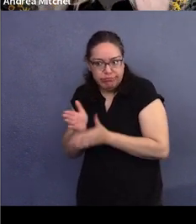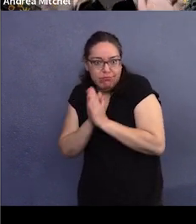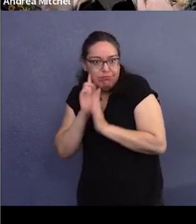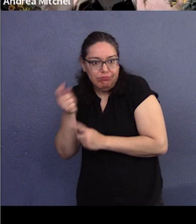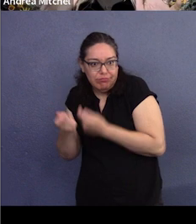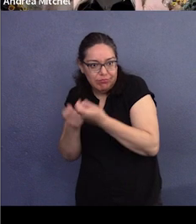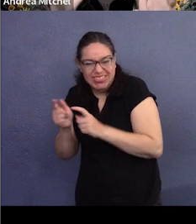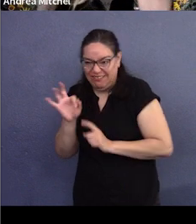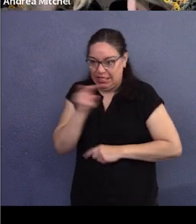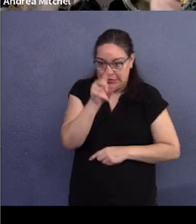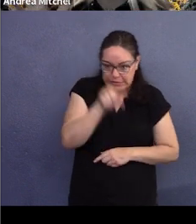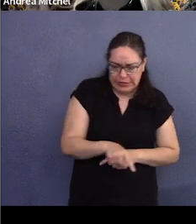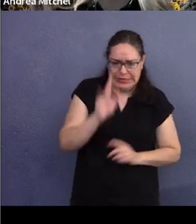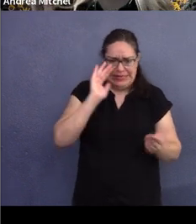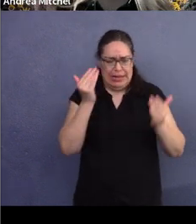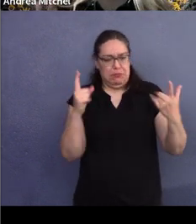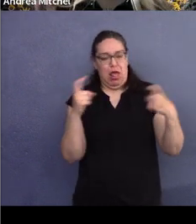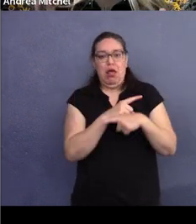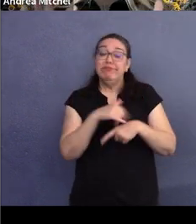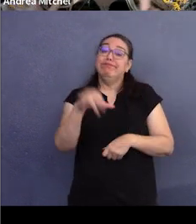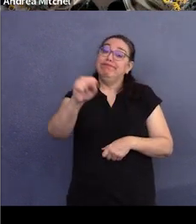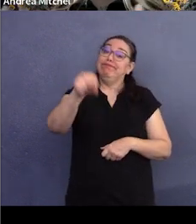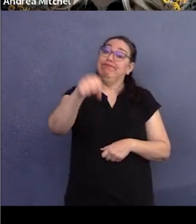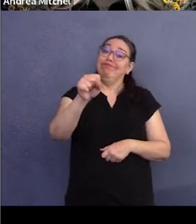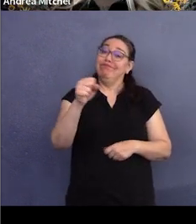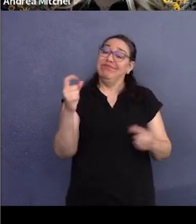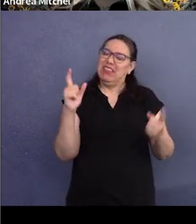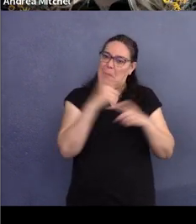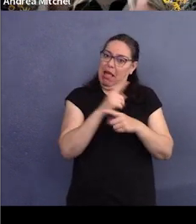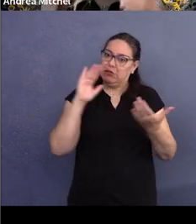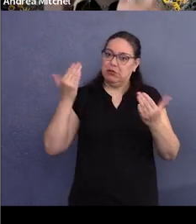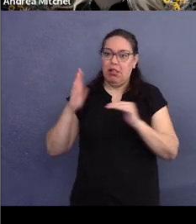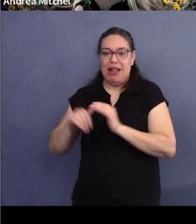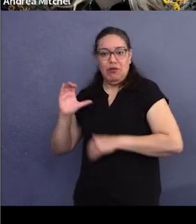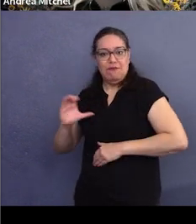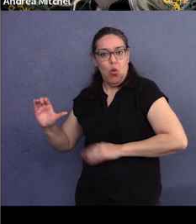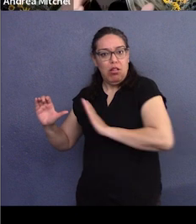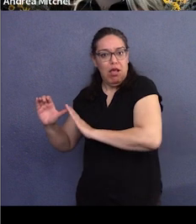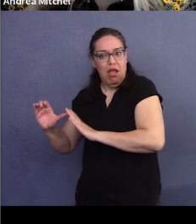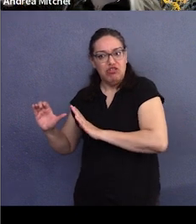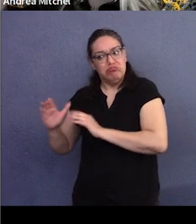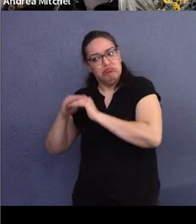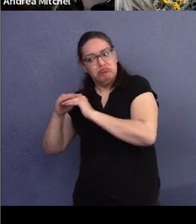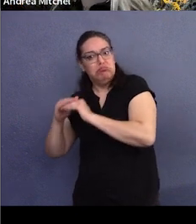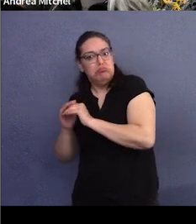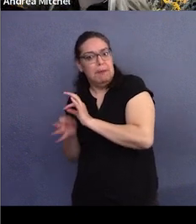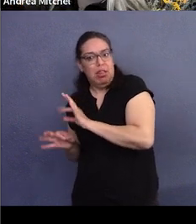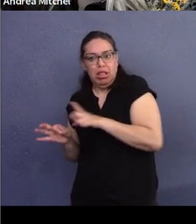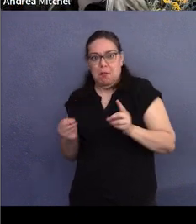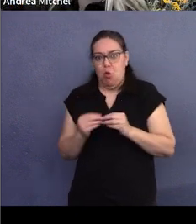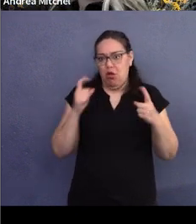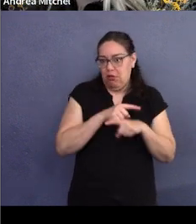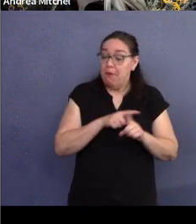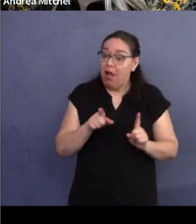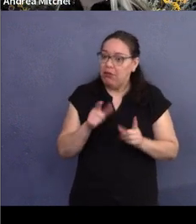seems too complex, it is a bit more complex than the Creative Core budget, but it'll be useful information because hopefully you're going to go after other